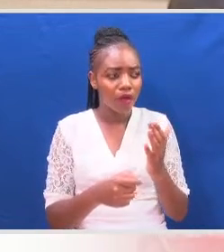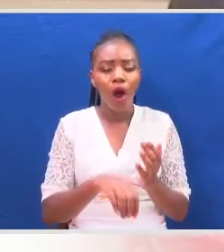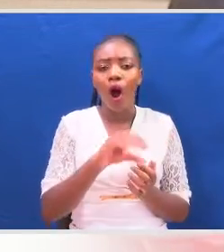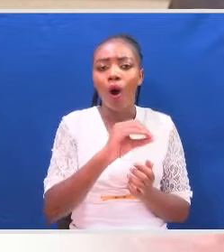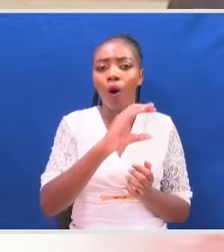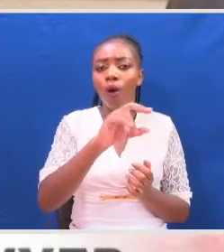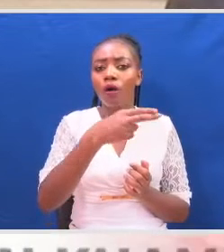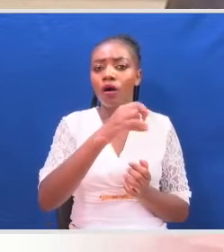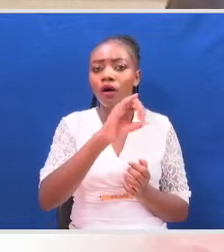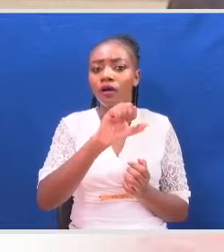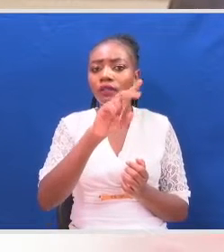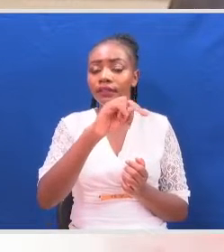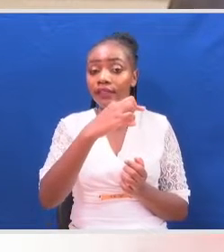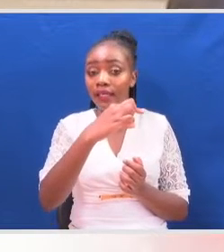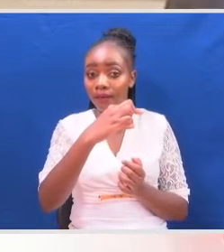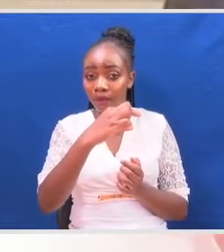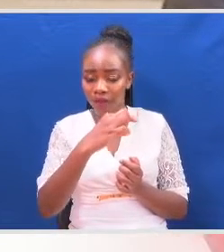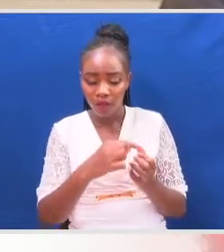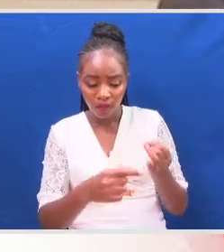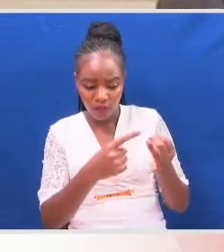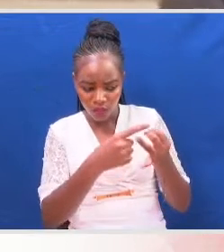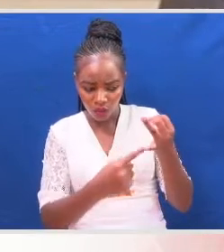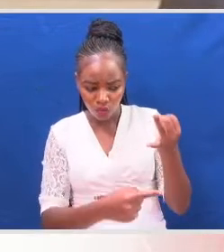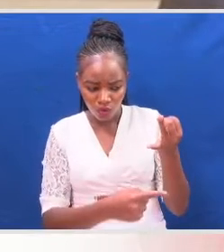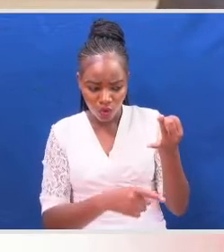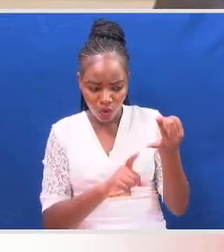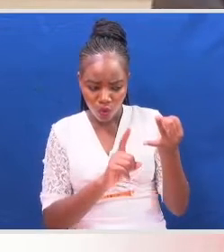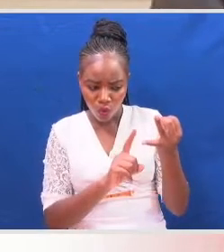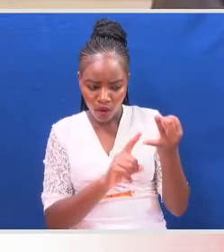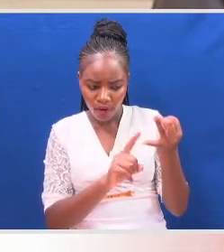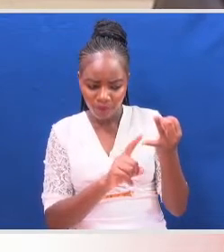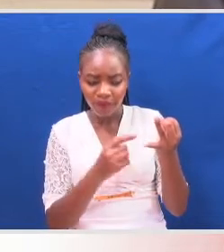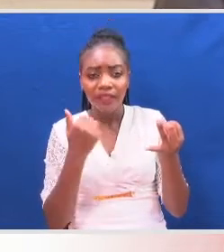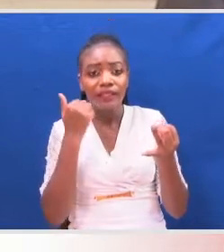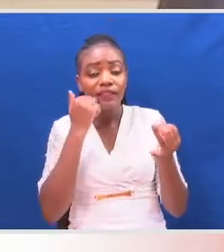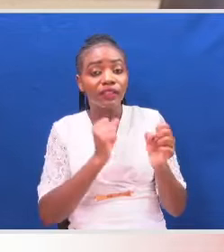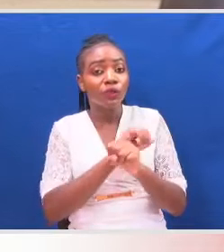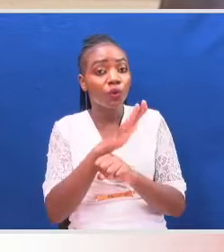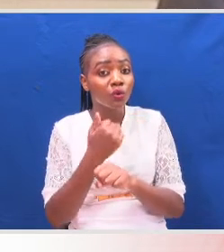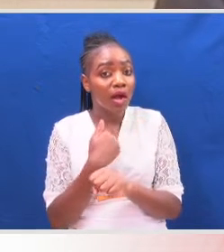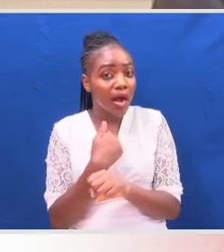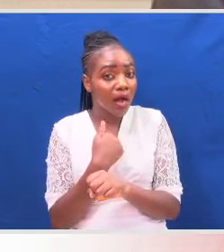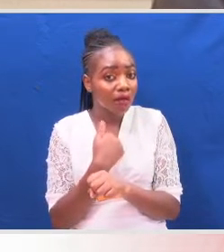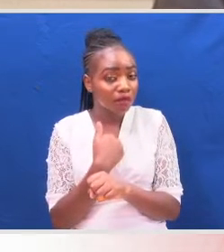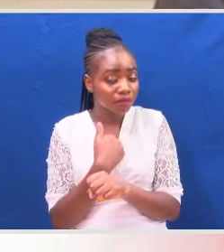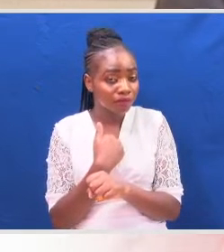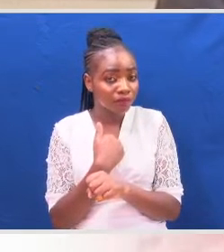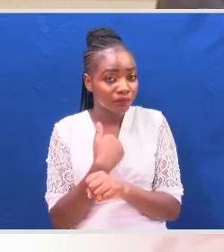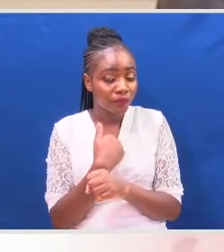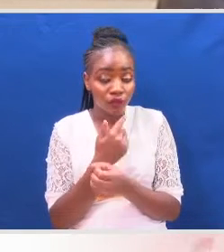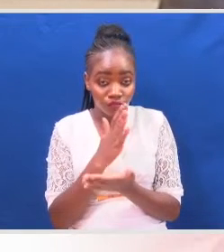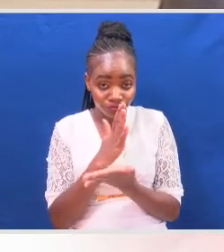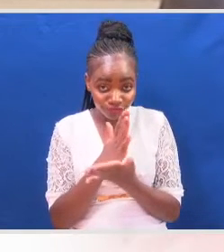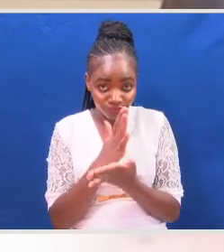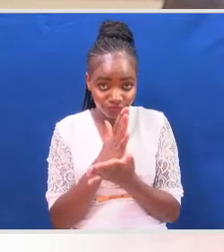Clifford Ochieng. One of them has been tested and has been found to be a